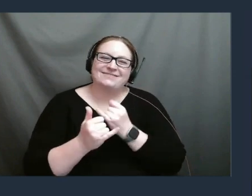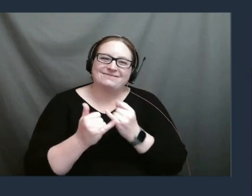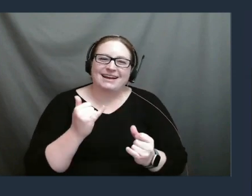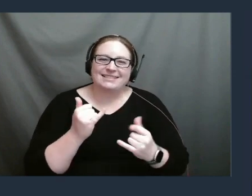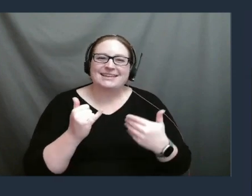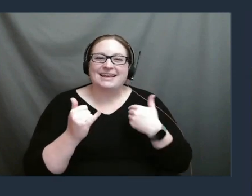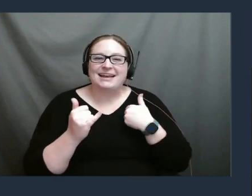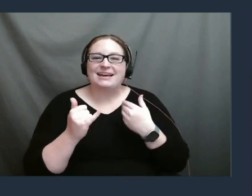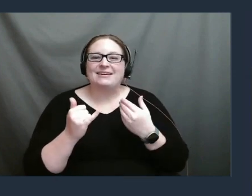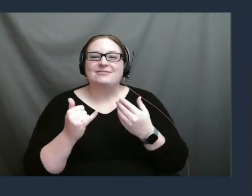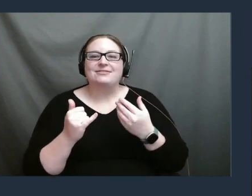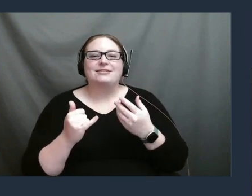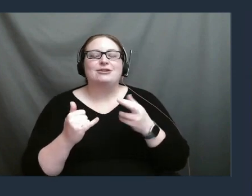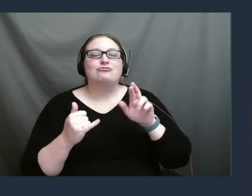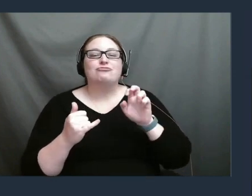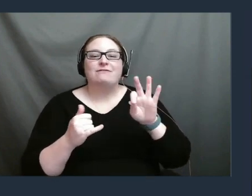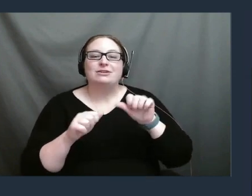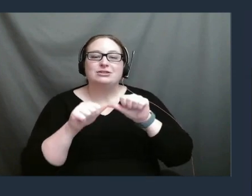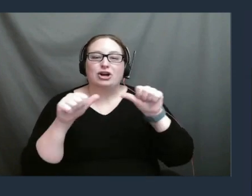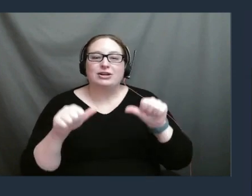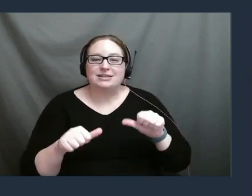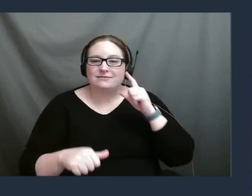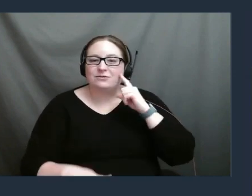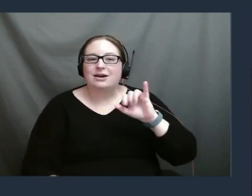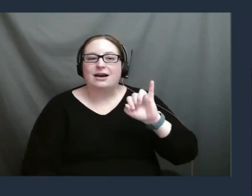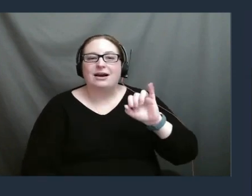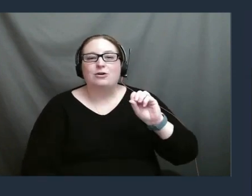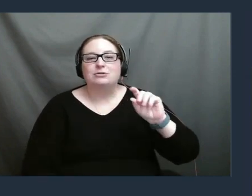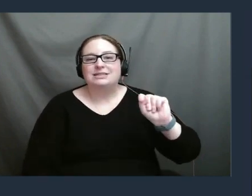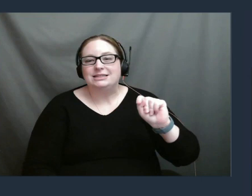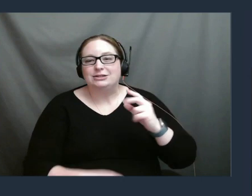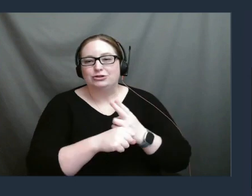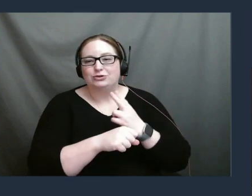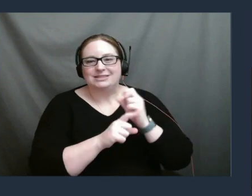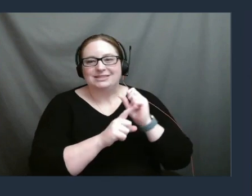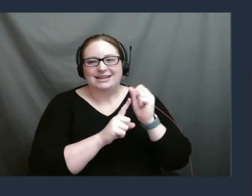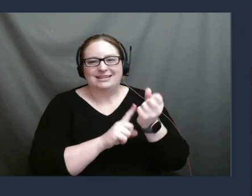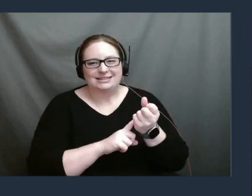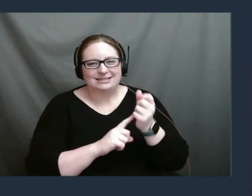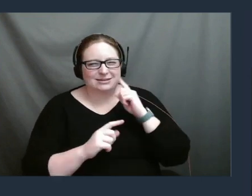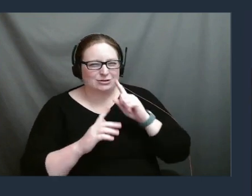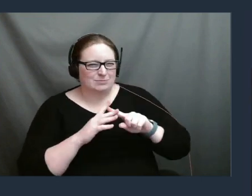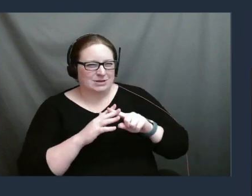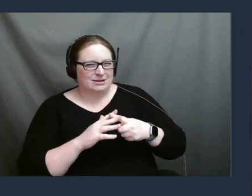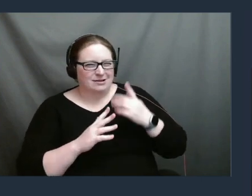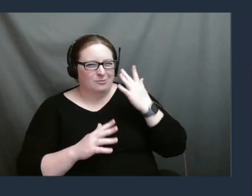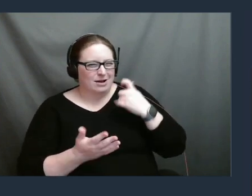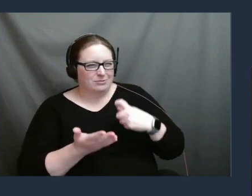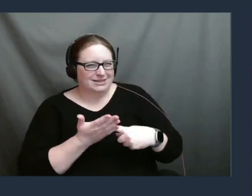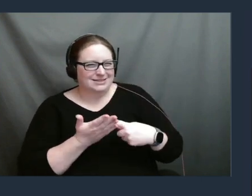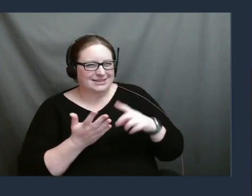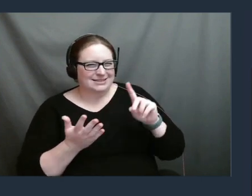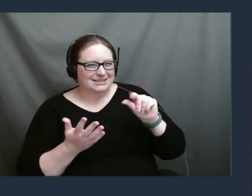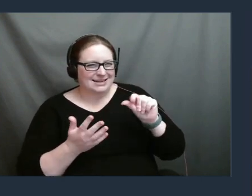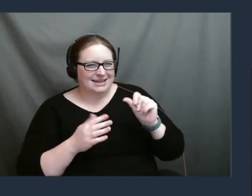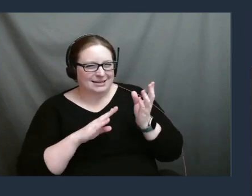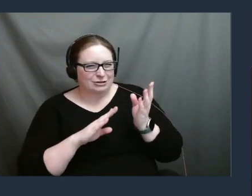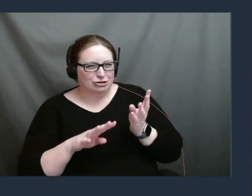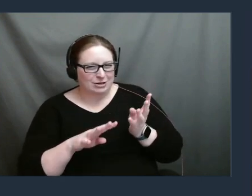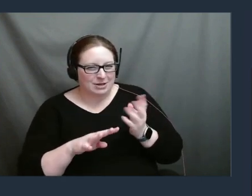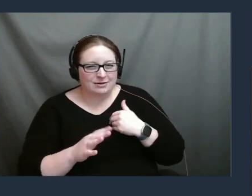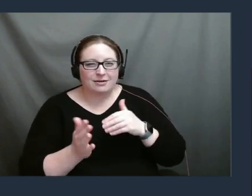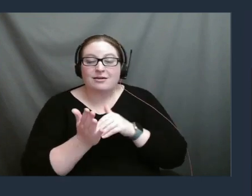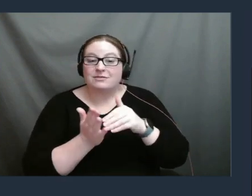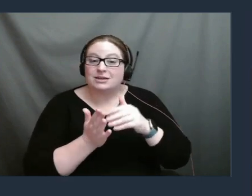share reference architectures for IoT use cases. So to begin, why are we talking about data streaming? We often hear that the value of